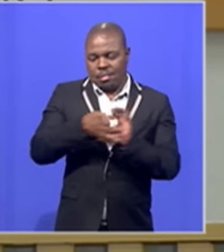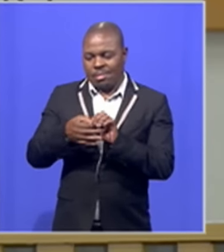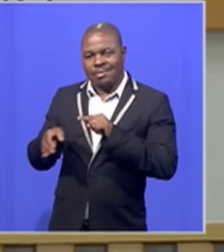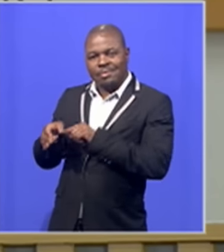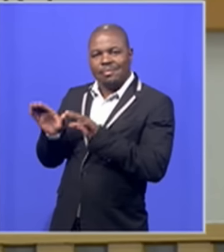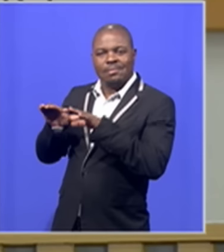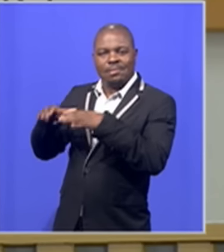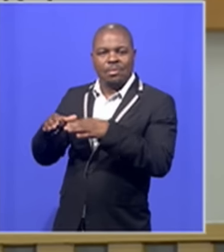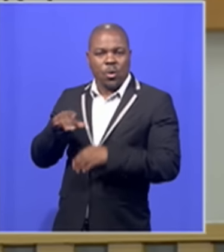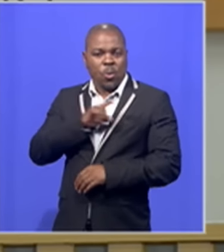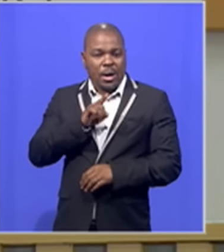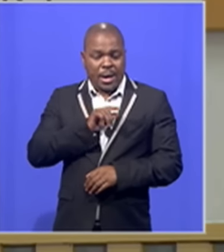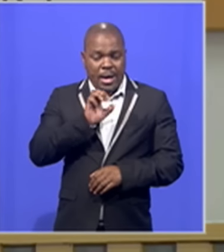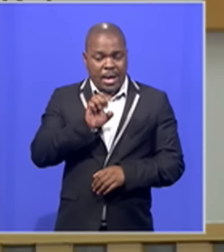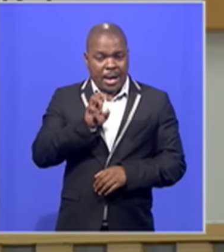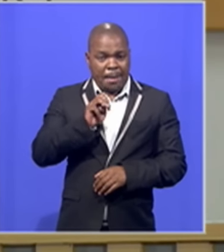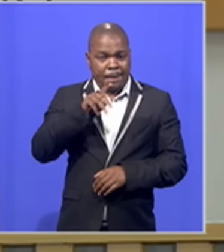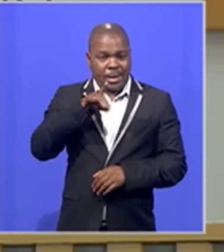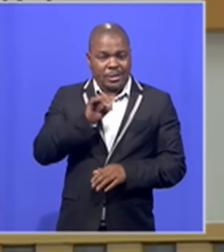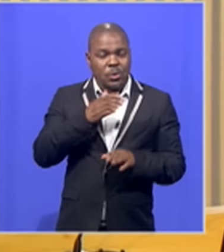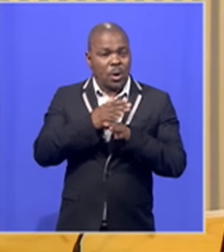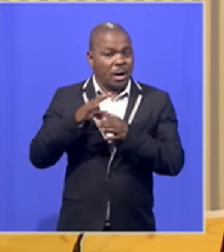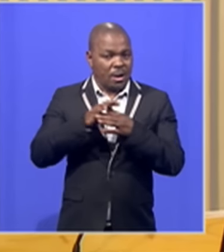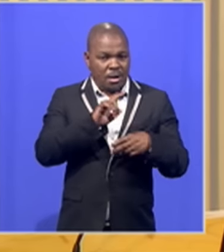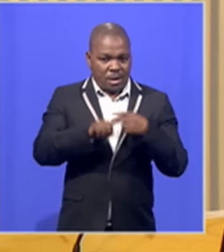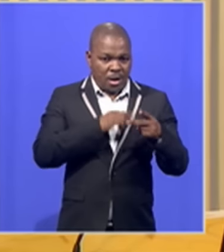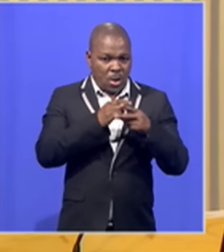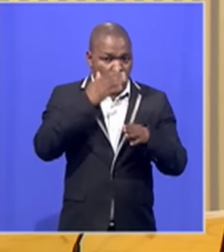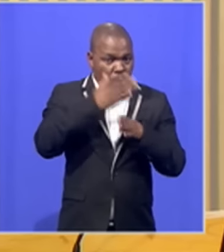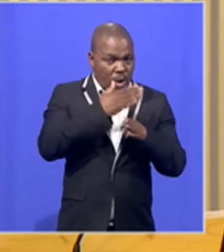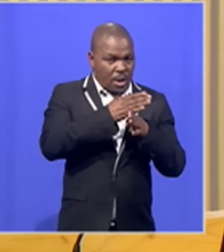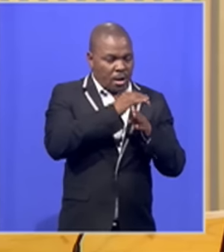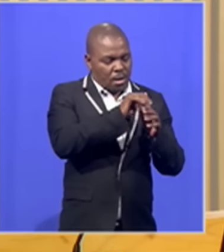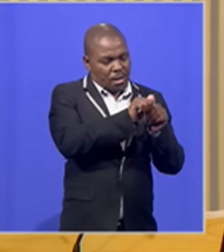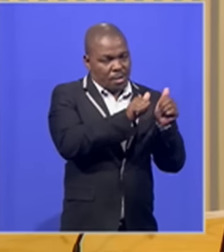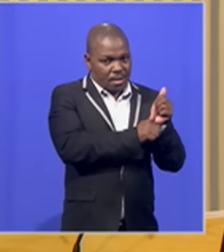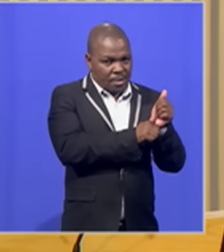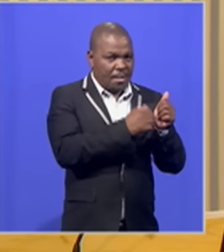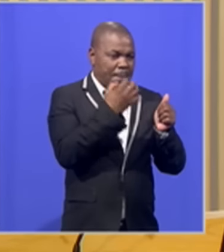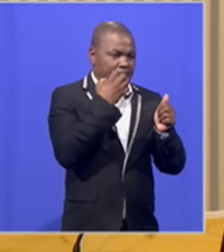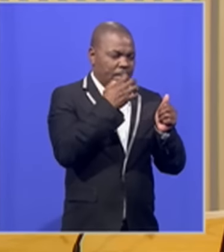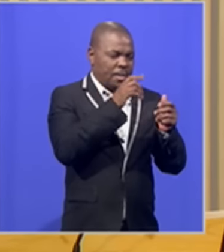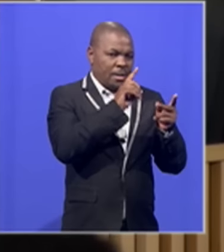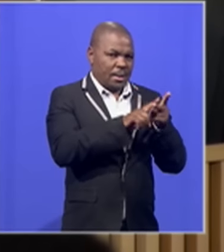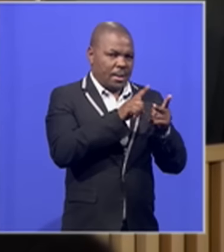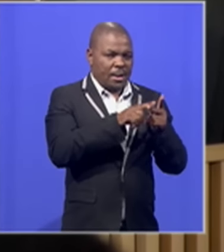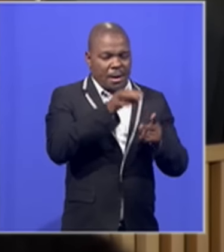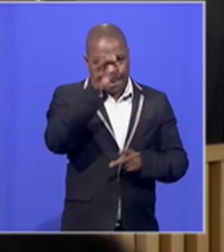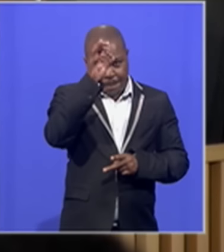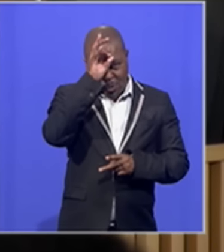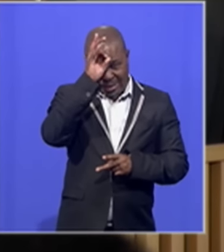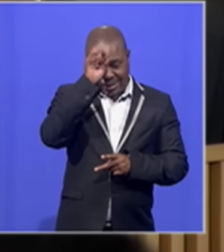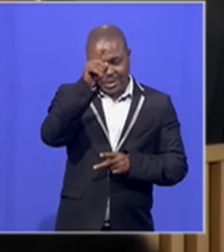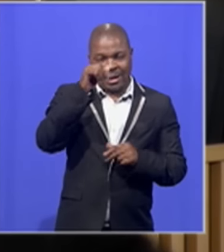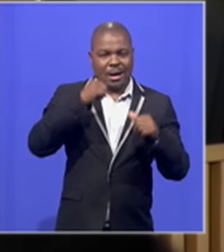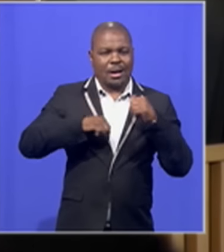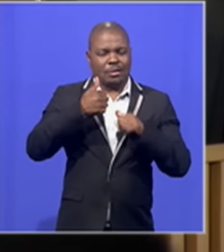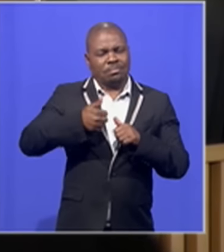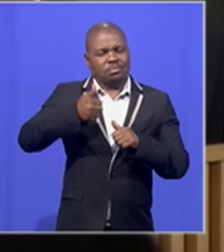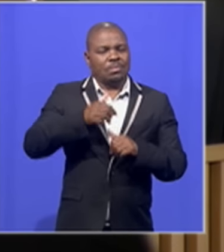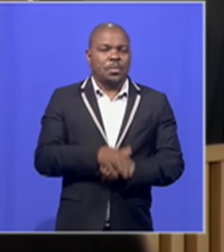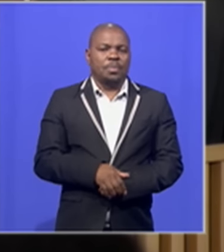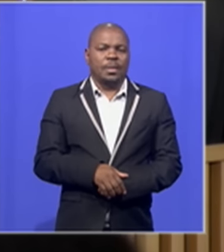sa EMPD le go kopakopanya tiro ya gagwe ya botlatsatona ga mmogo le tlhogo ya sepodisi ya nakwana. Firstly, there is no